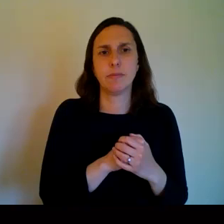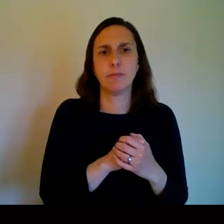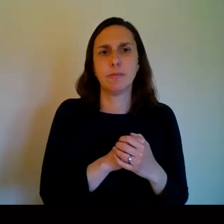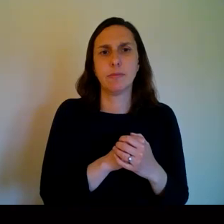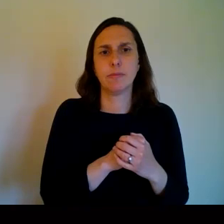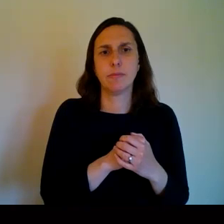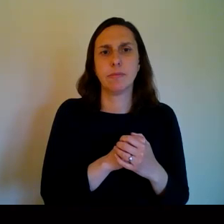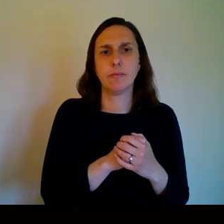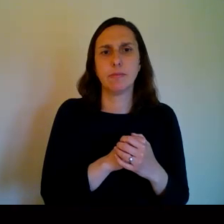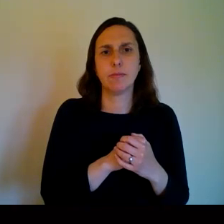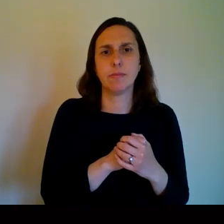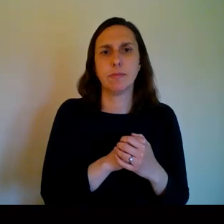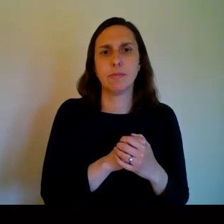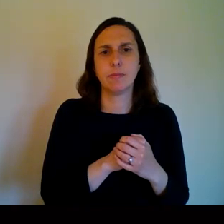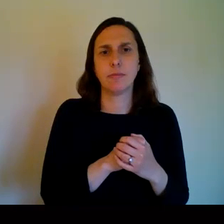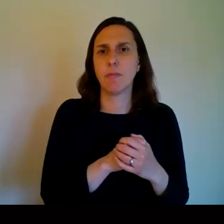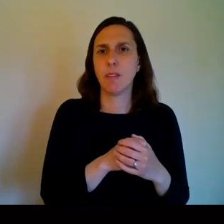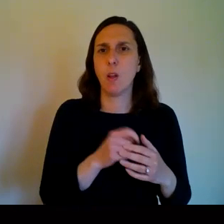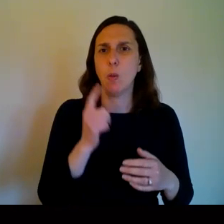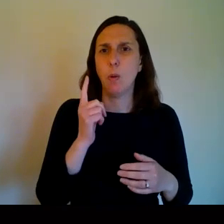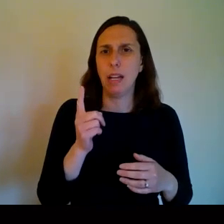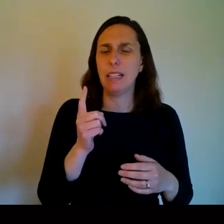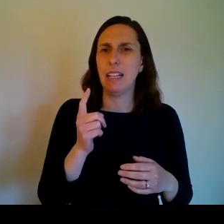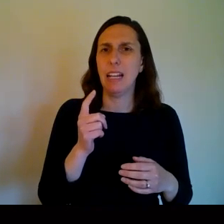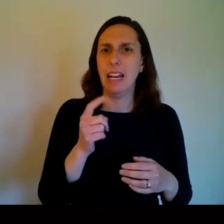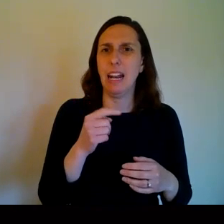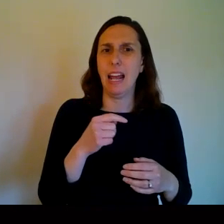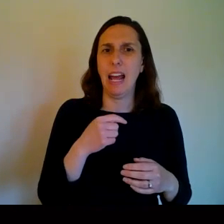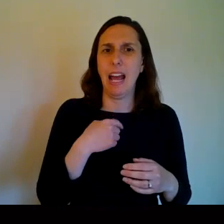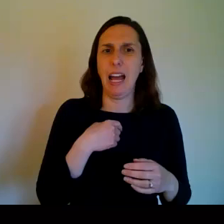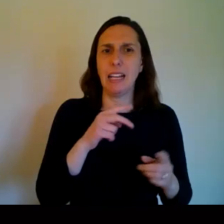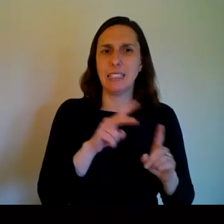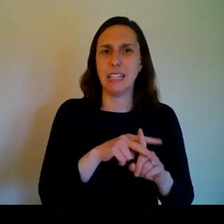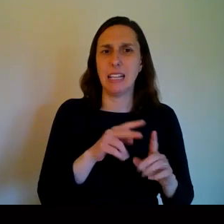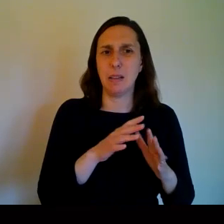The one that I have assigned the most is usually the wave